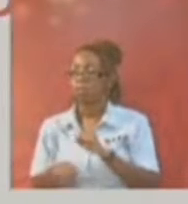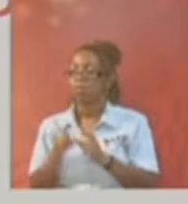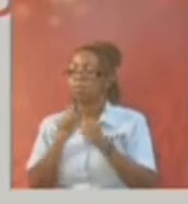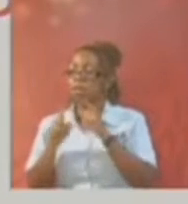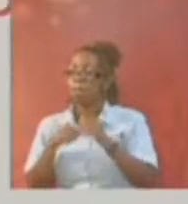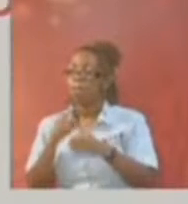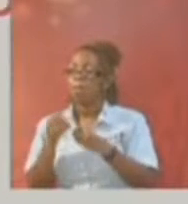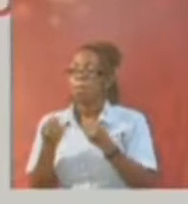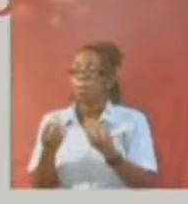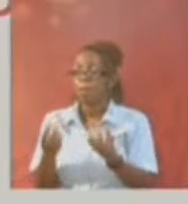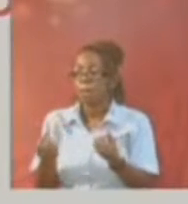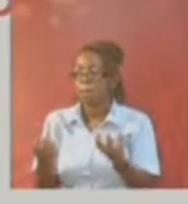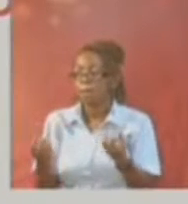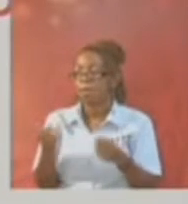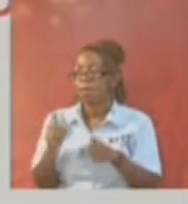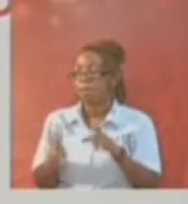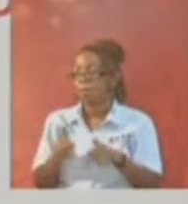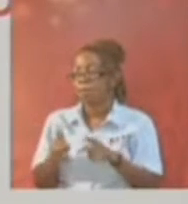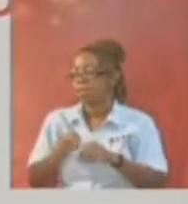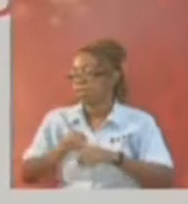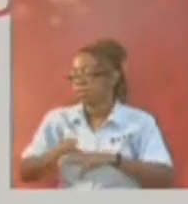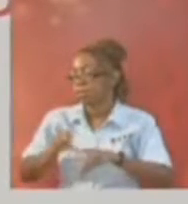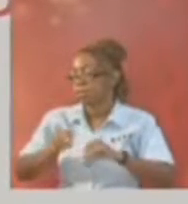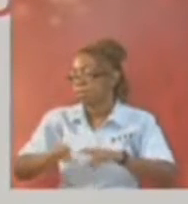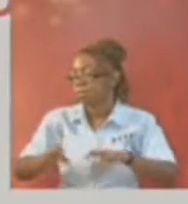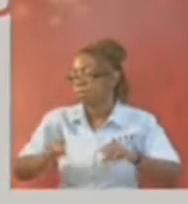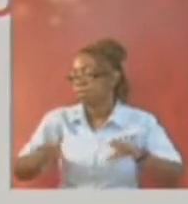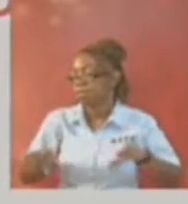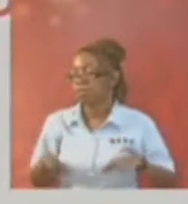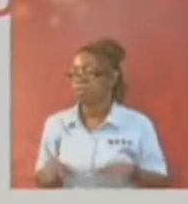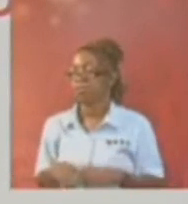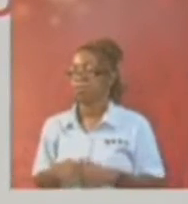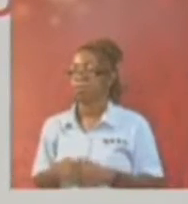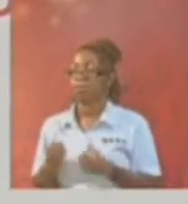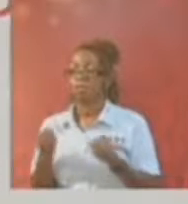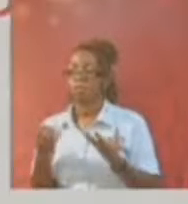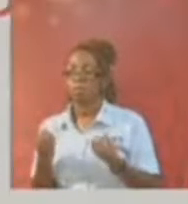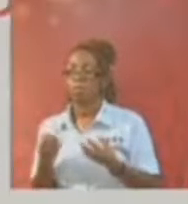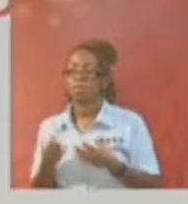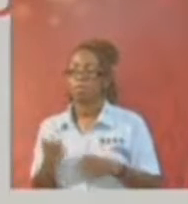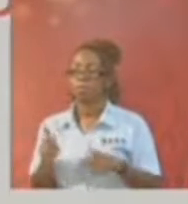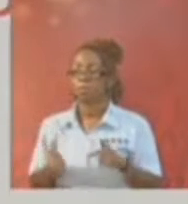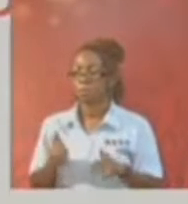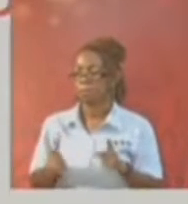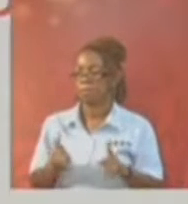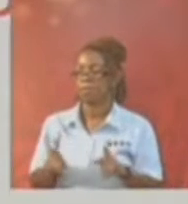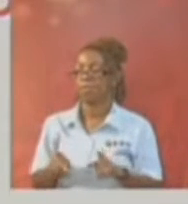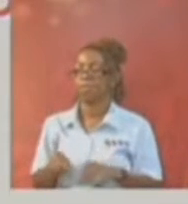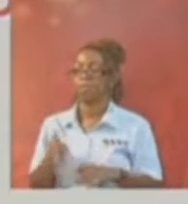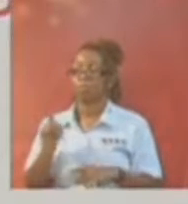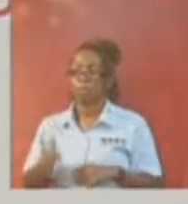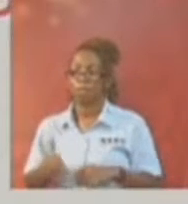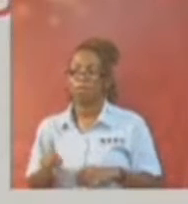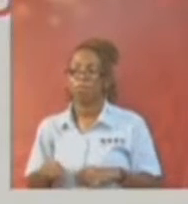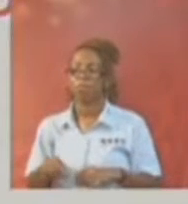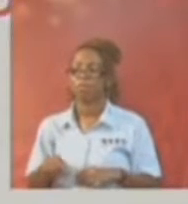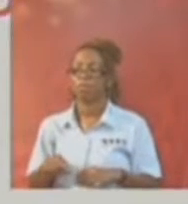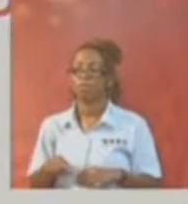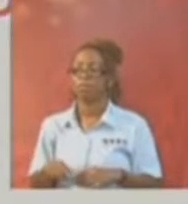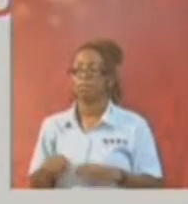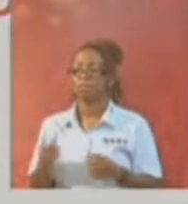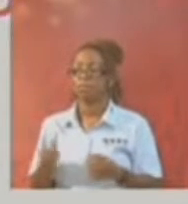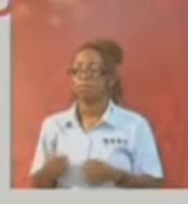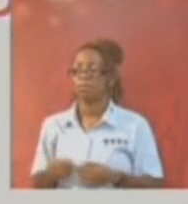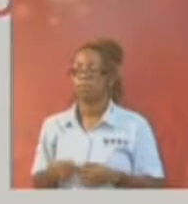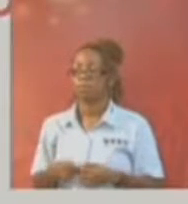3. The fraction of the population that needs to be immune in order to generate herd immunity would then be 1